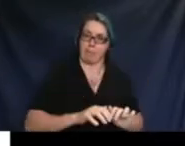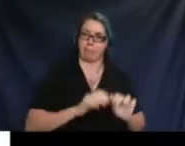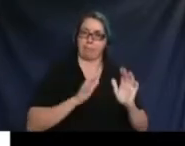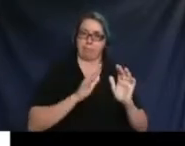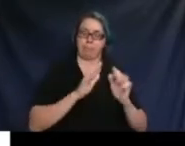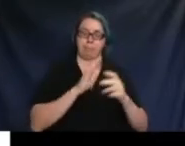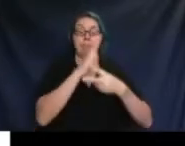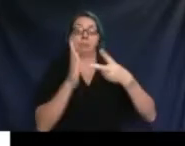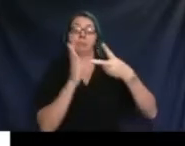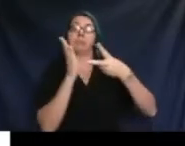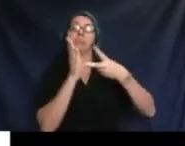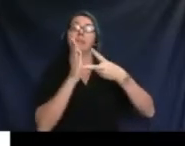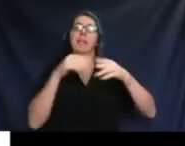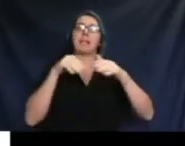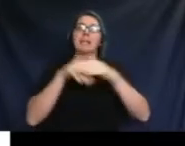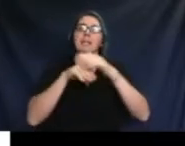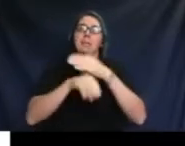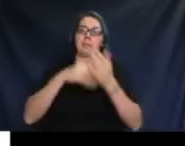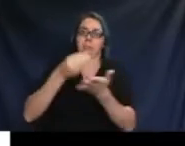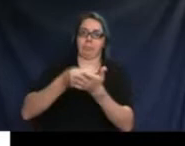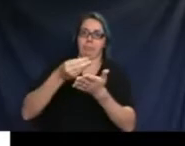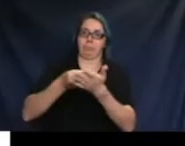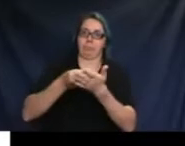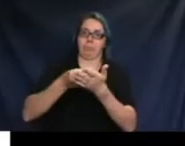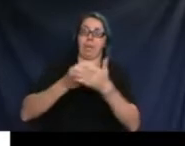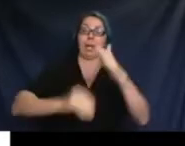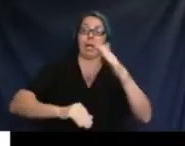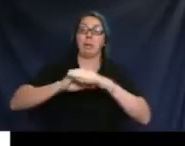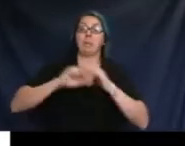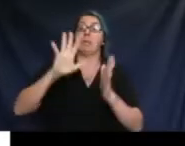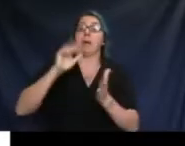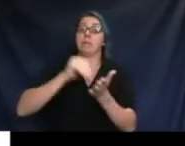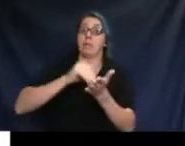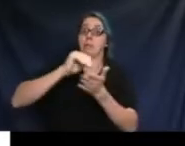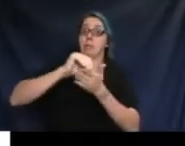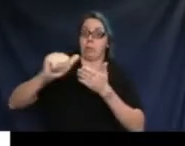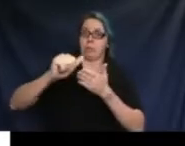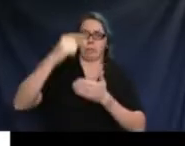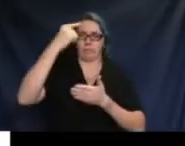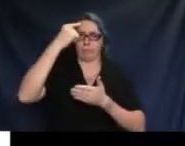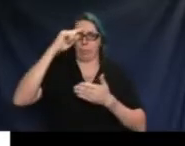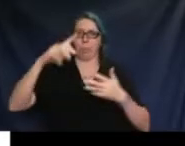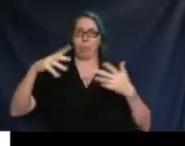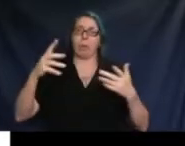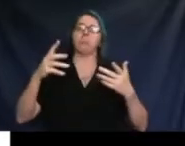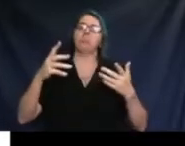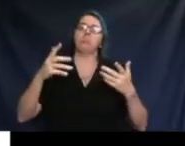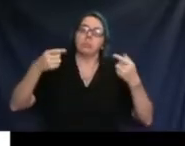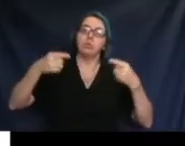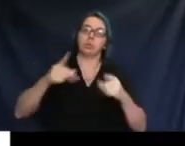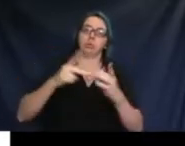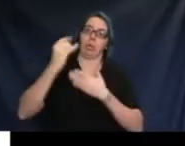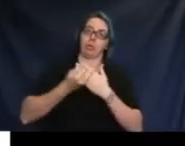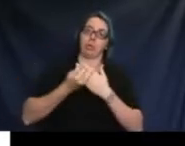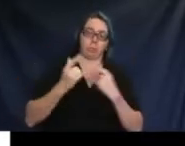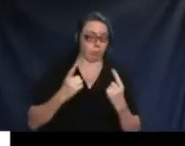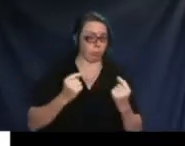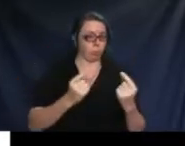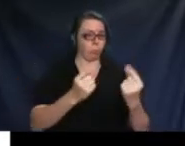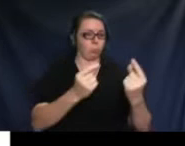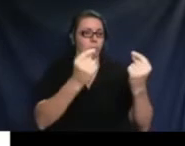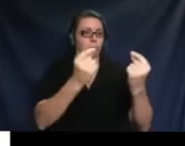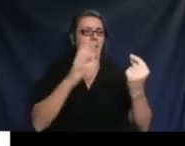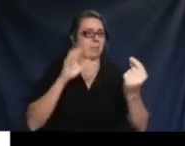$5,000 towards eligible accessibility costs for artists incurred during your project. So what that means is